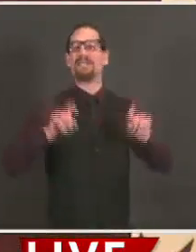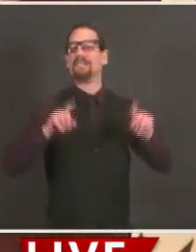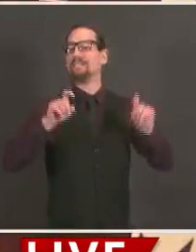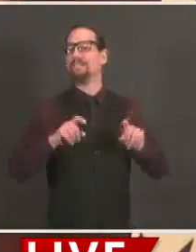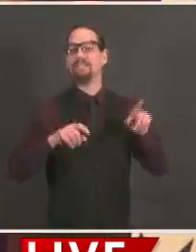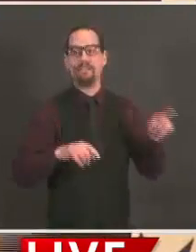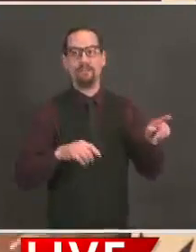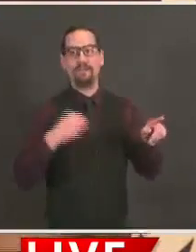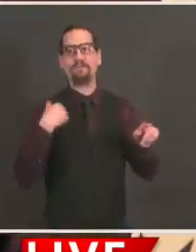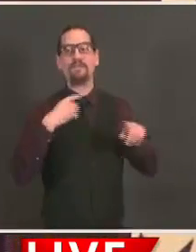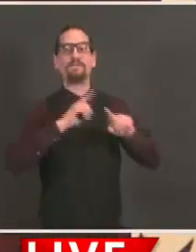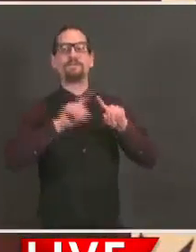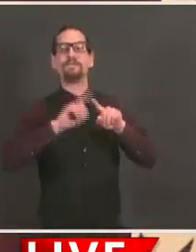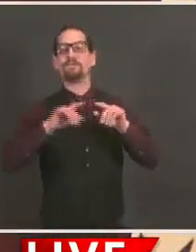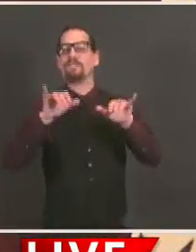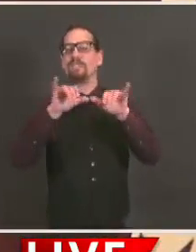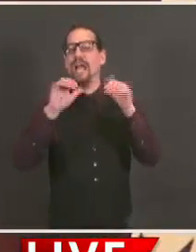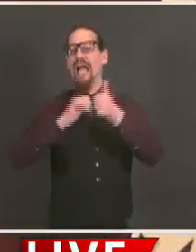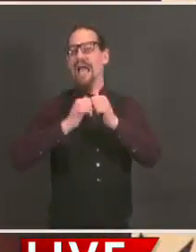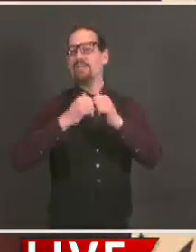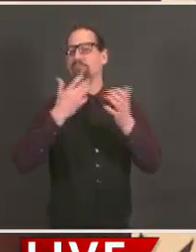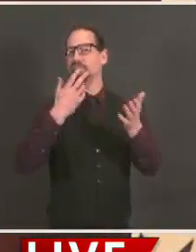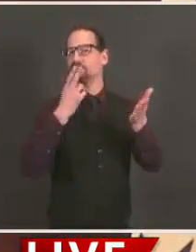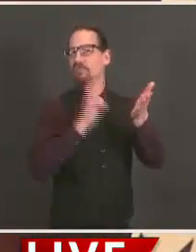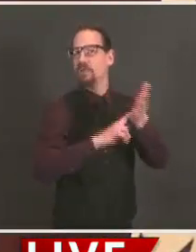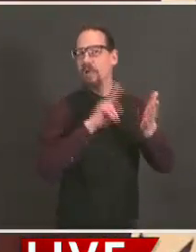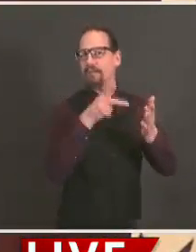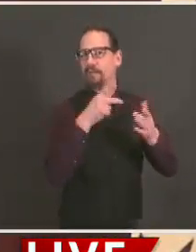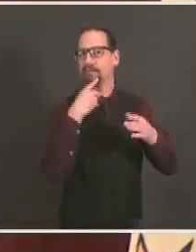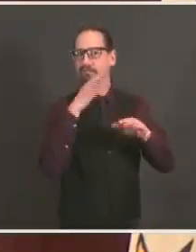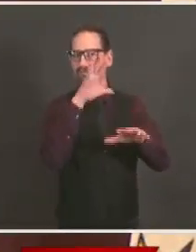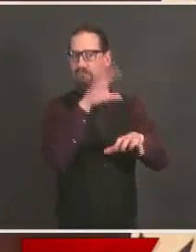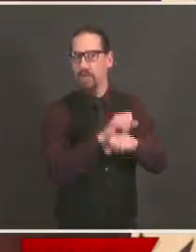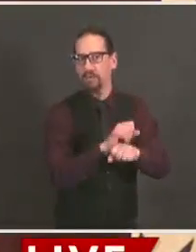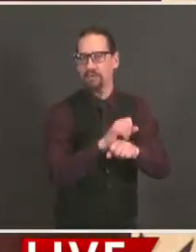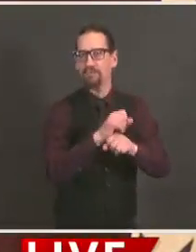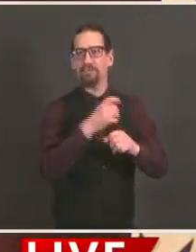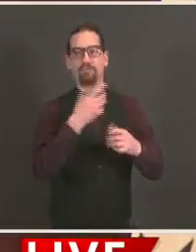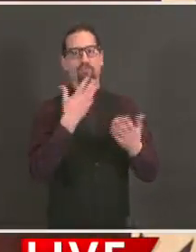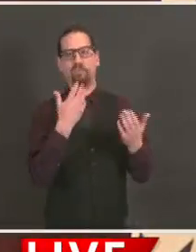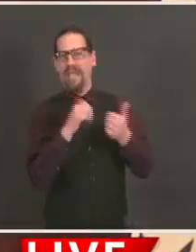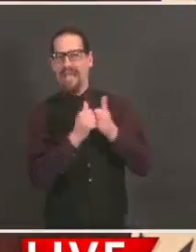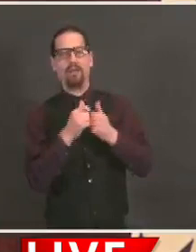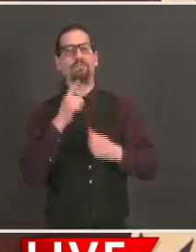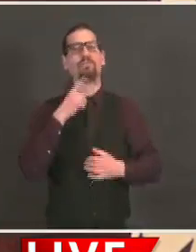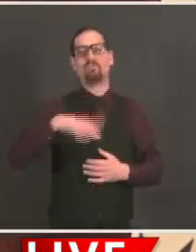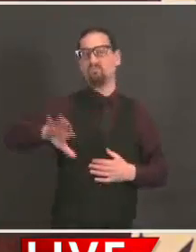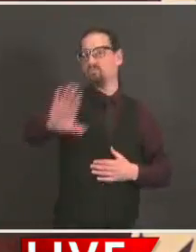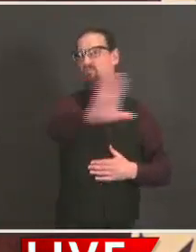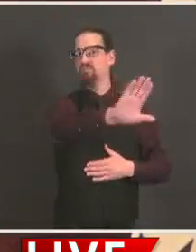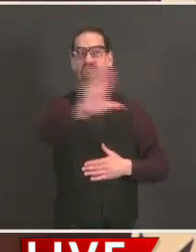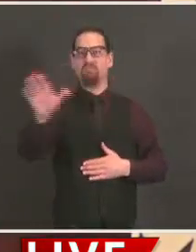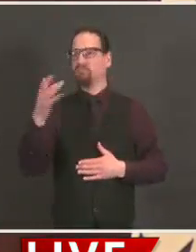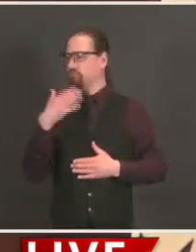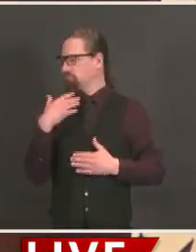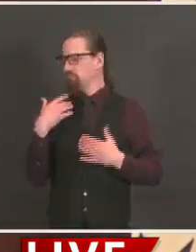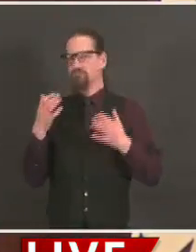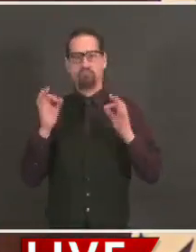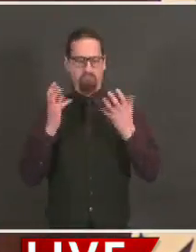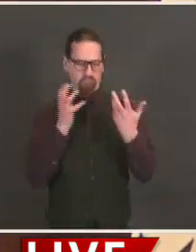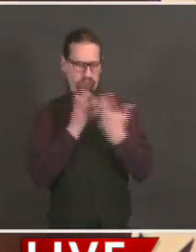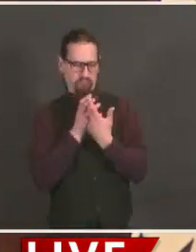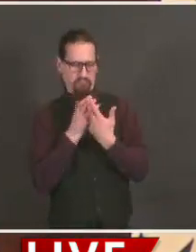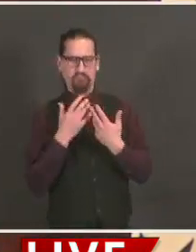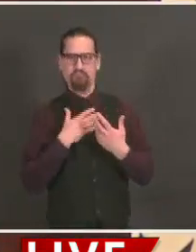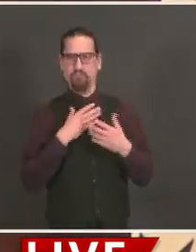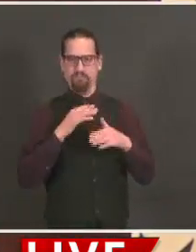systems. People just tap into what works best for them. There are many ways to get a COVID-19 test right now in Rhode Island. However,